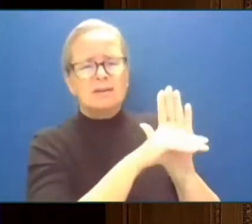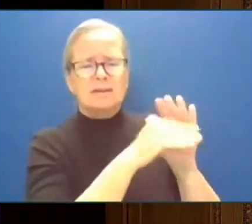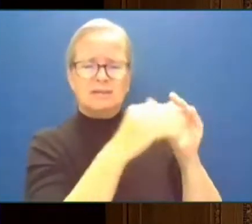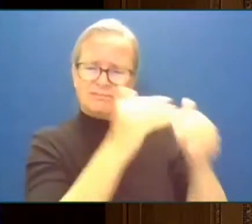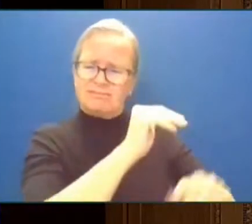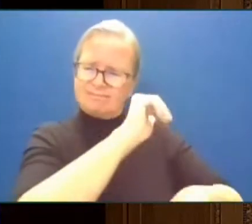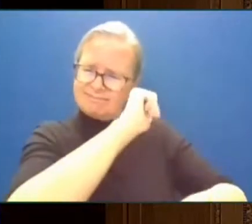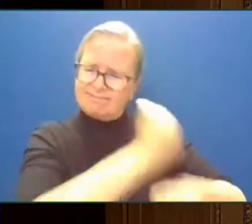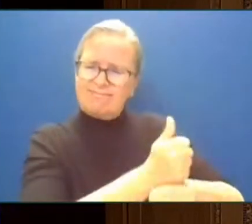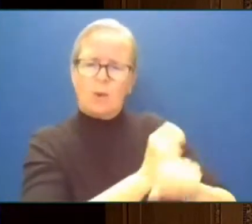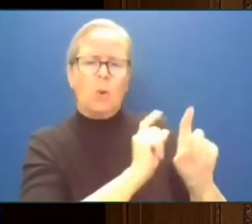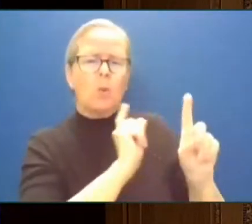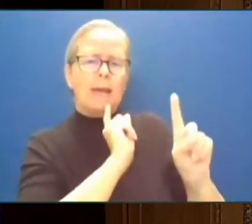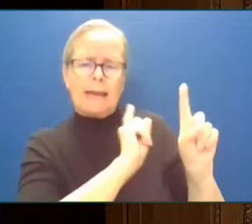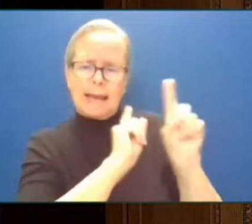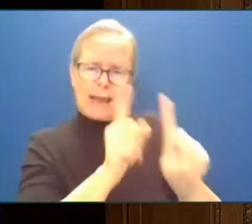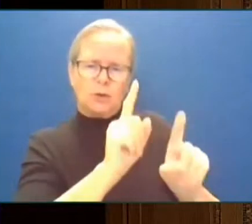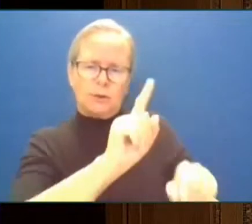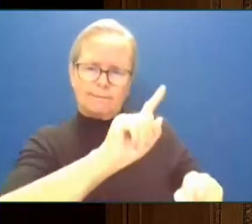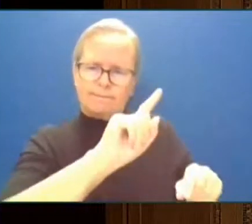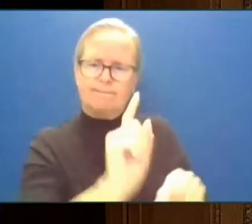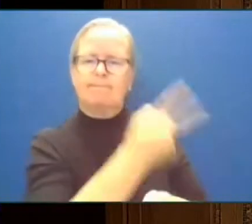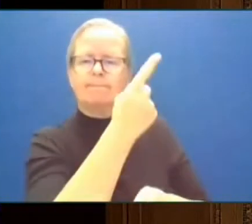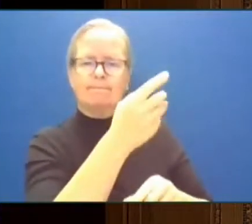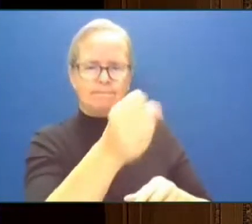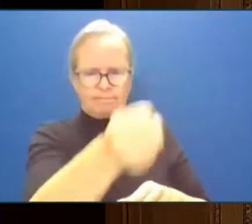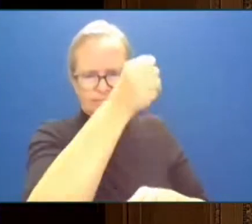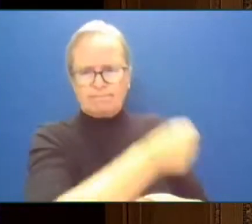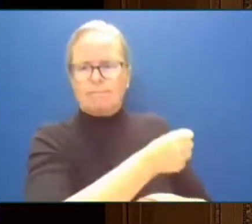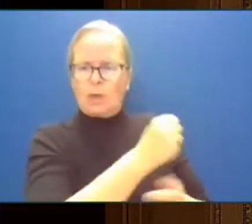safe in British Columbia?